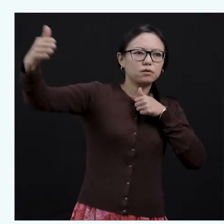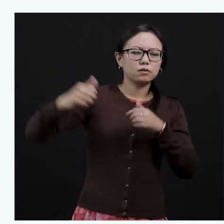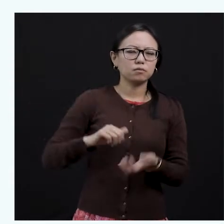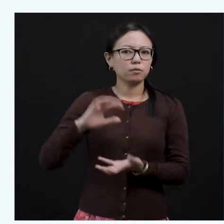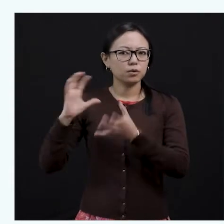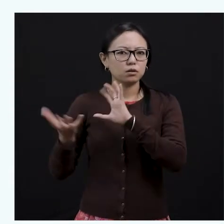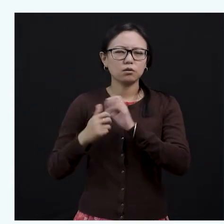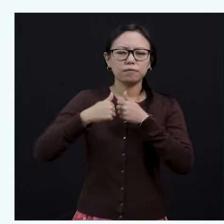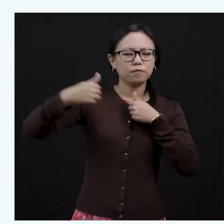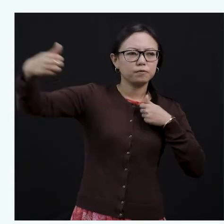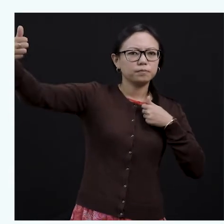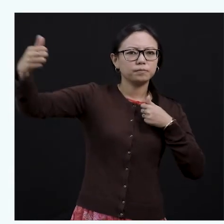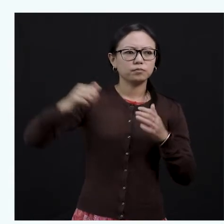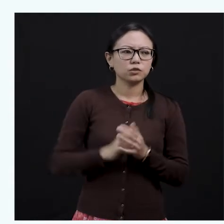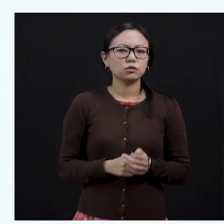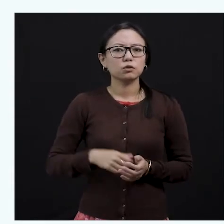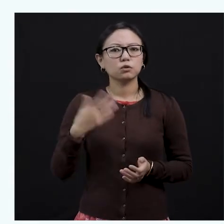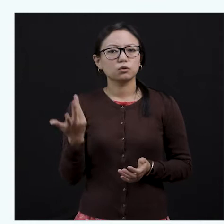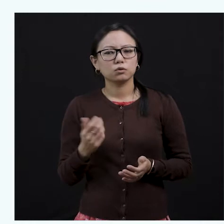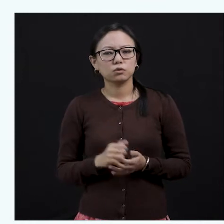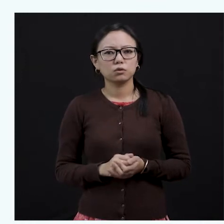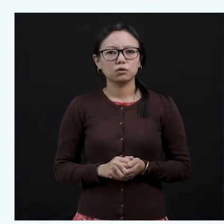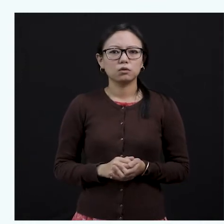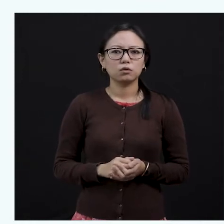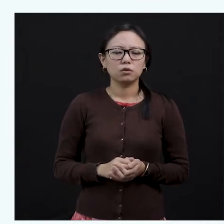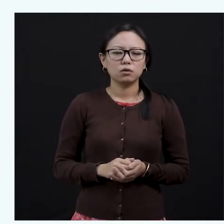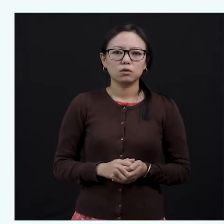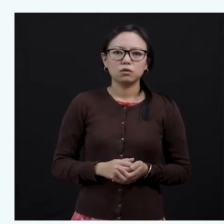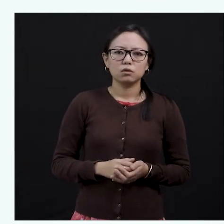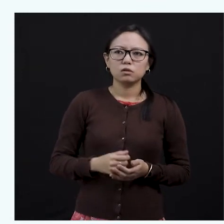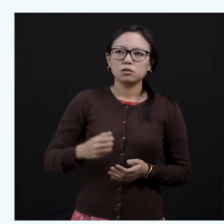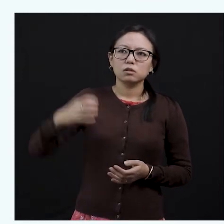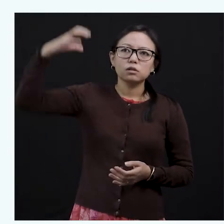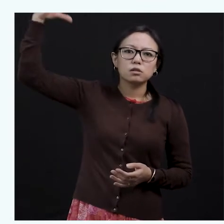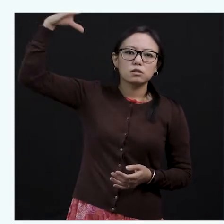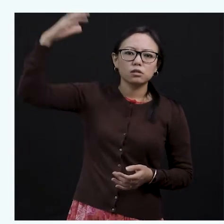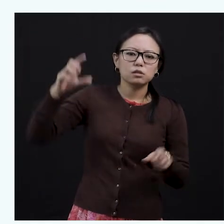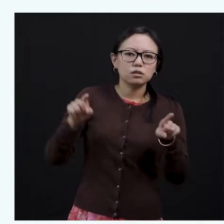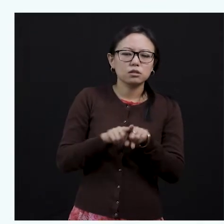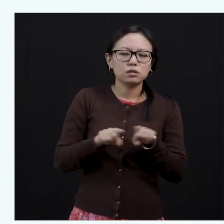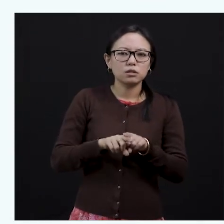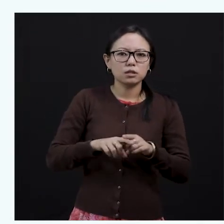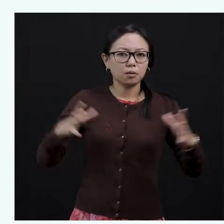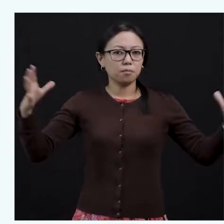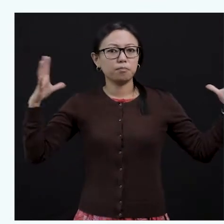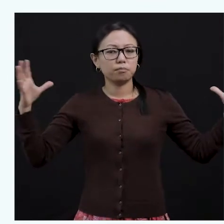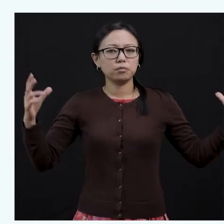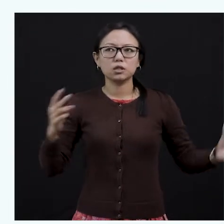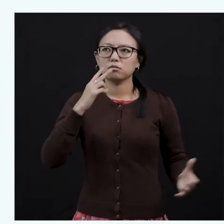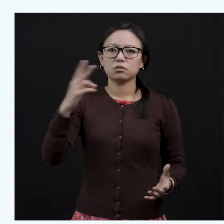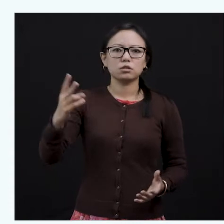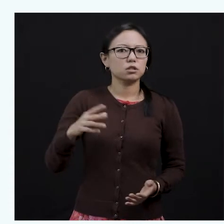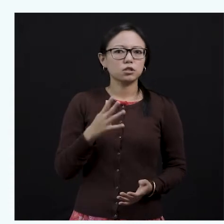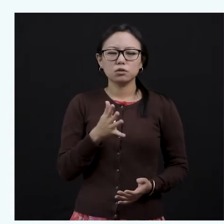earth, so they don't appear like as big as the sun. So from here we can say that the